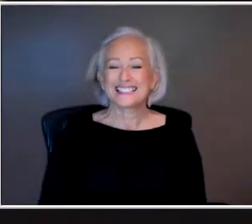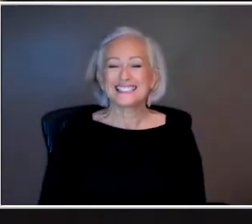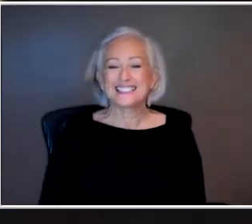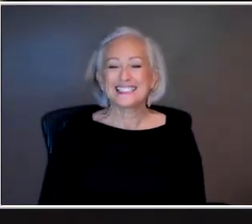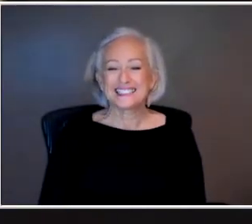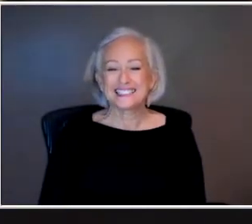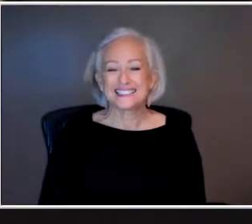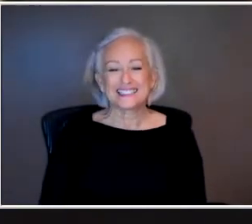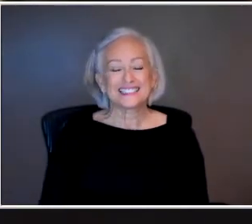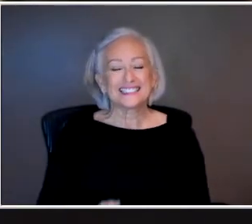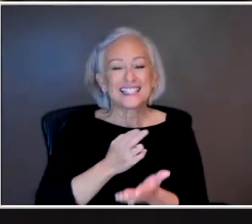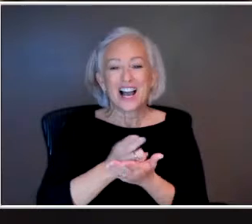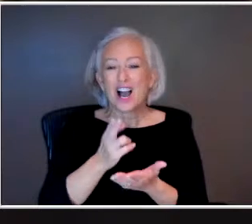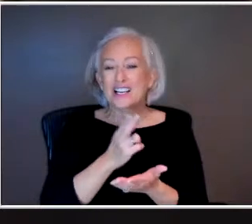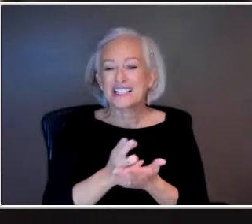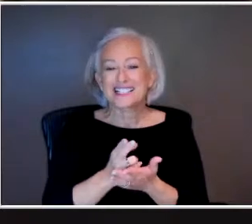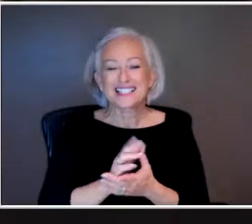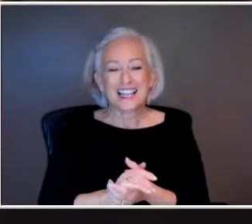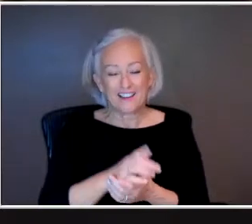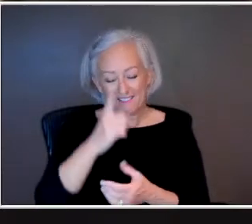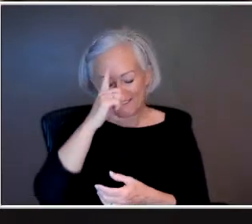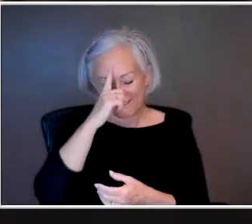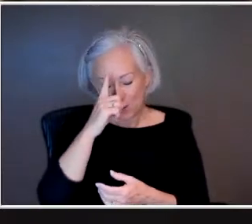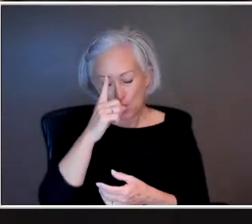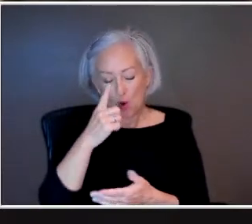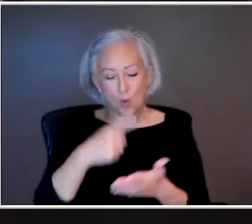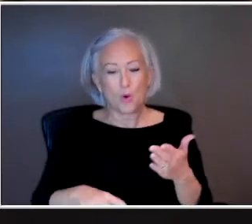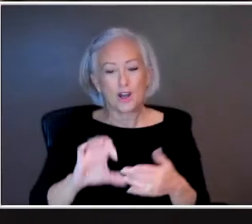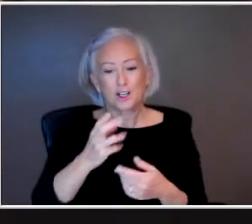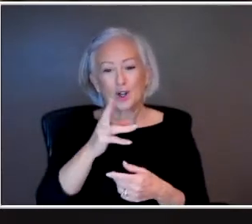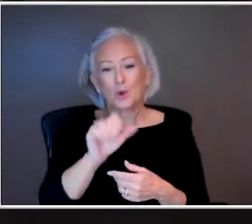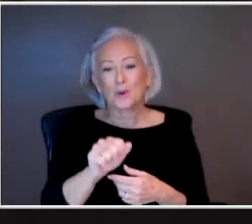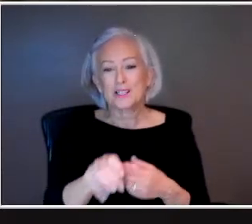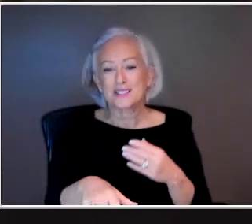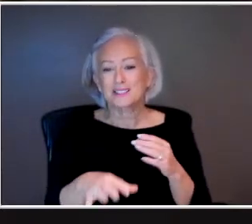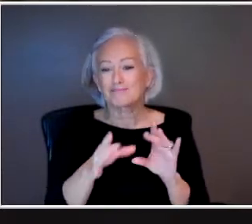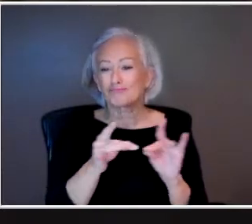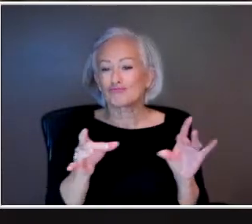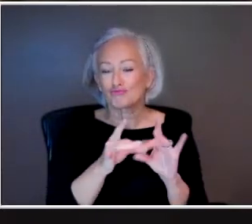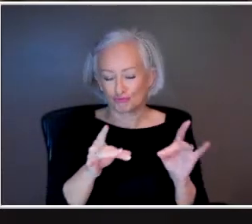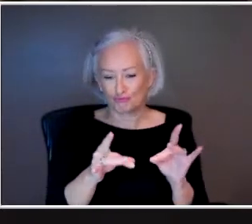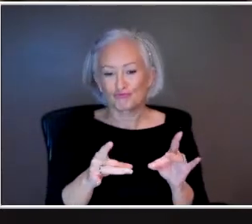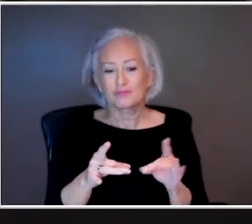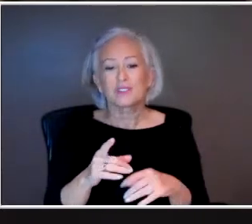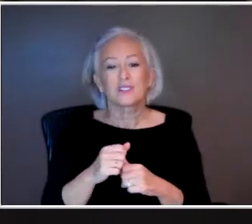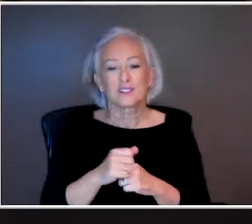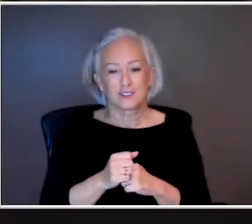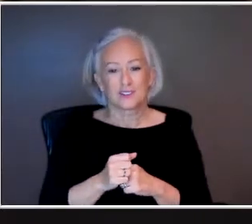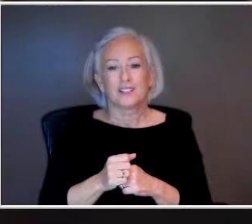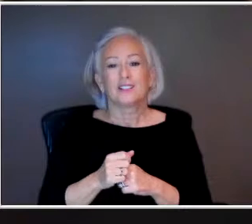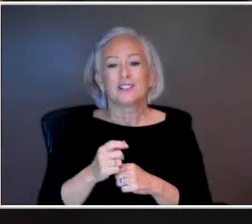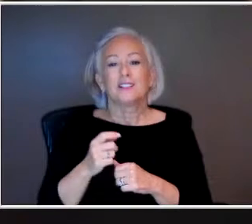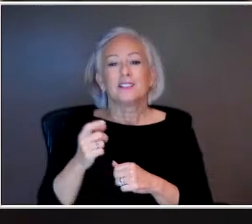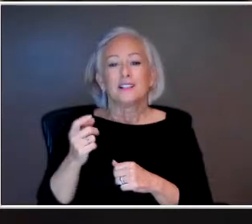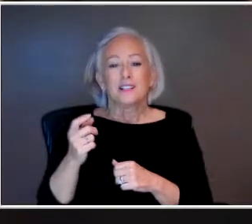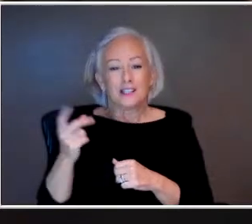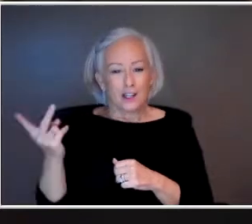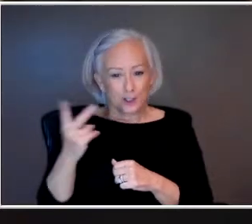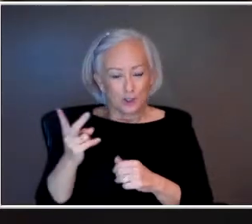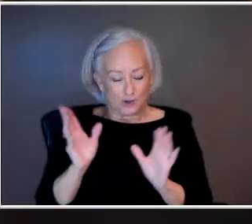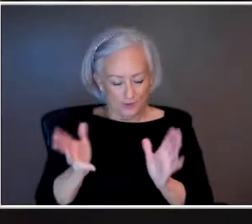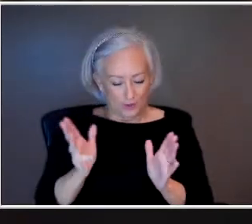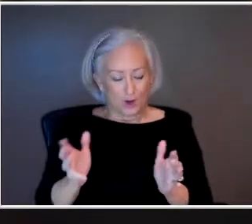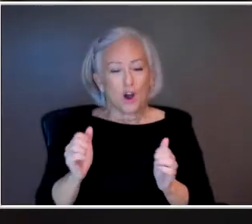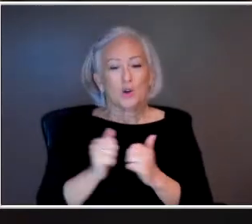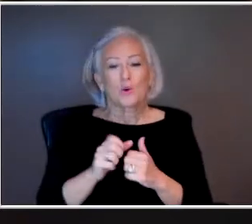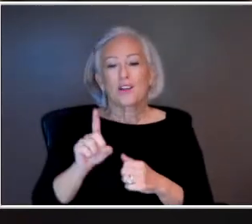Honestly, the takeaway, in addition to what Chris was saying, I think we'd had this conversation with Dr. Ebersol because I asked him if